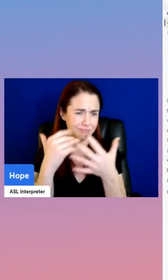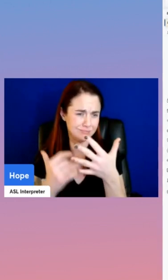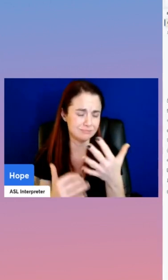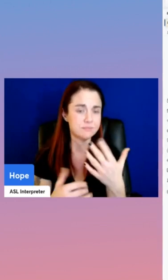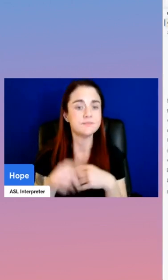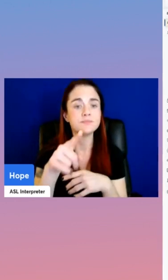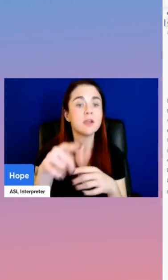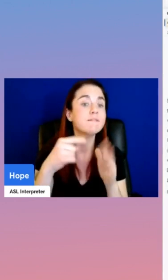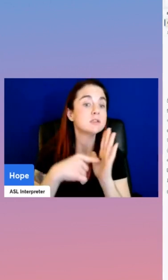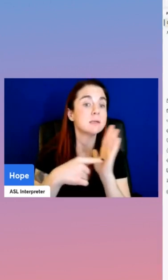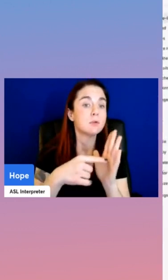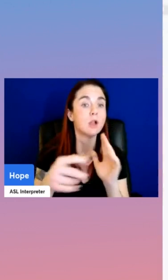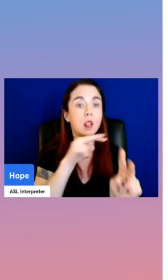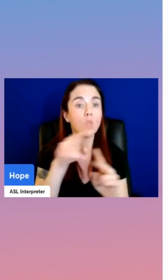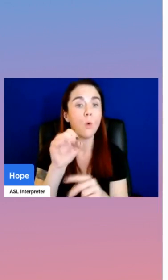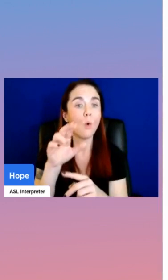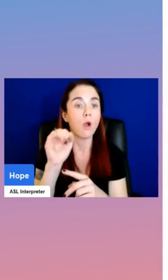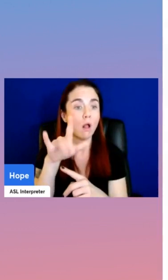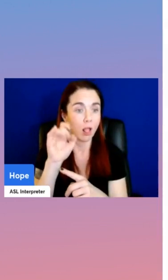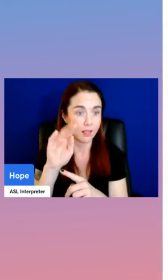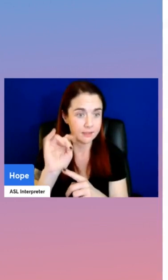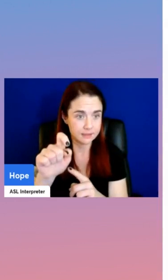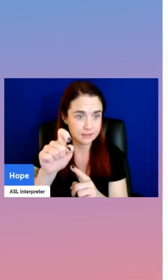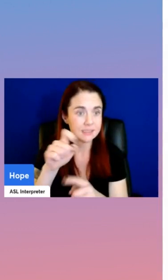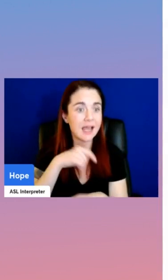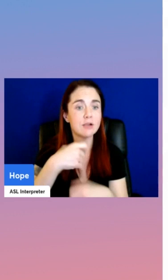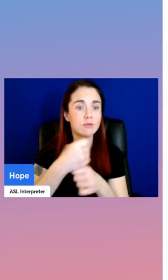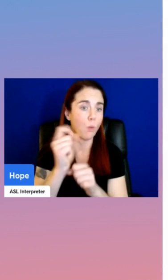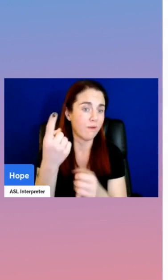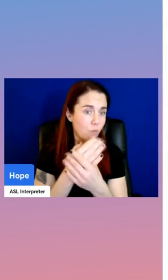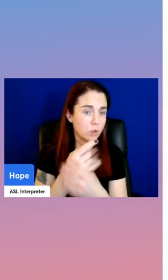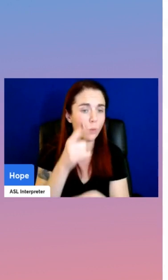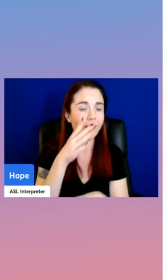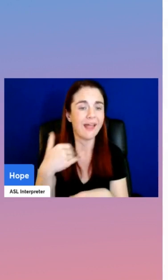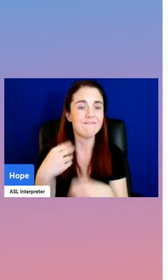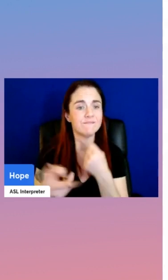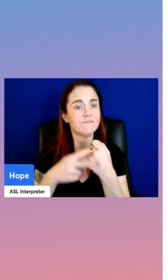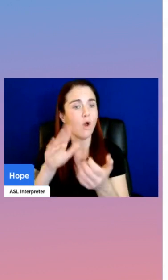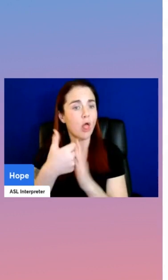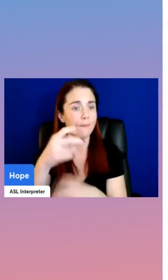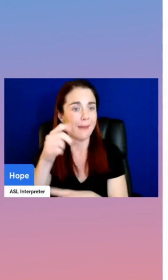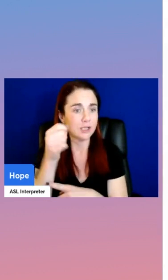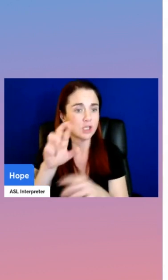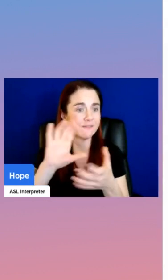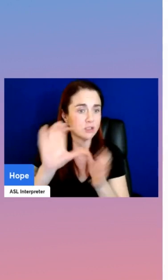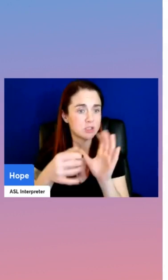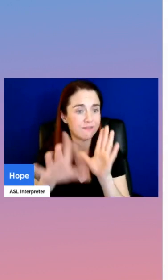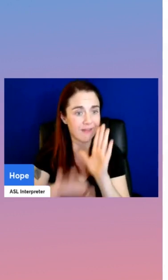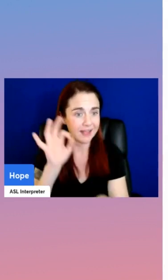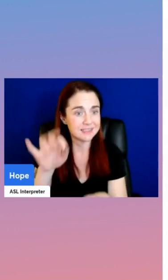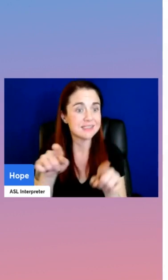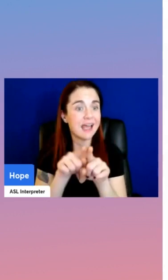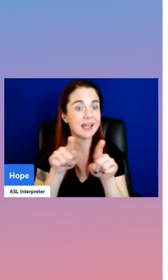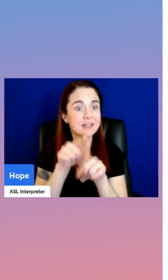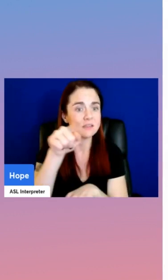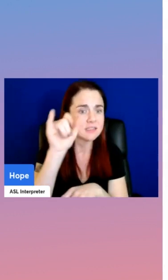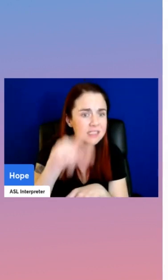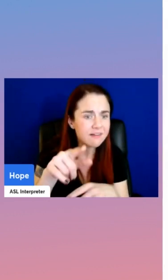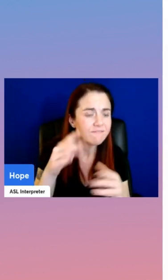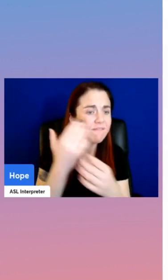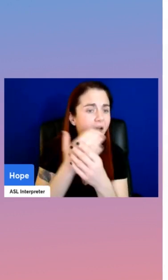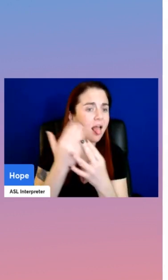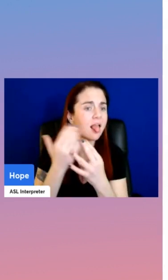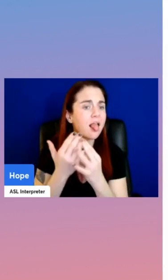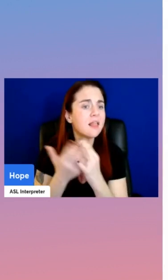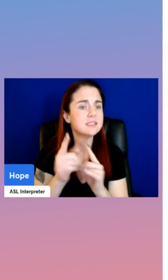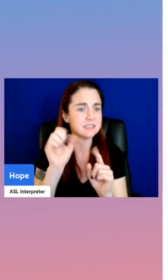let's take, for example, Oracle Linux. So I create one folder which will hold all Packer configuration files, another one for Terraform configuration files,